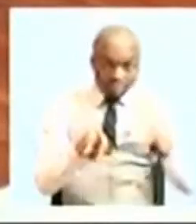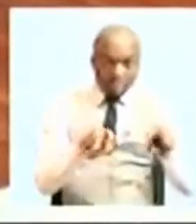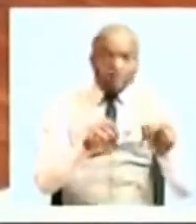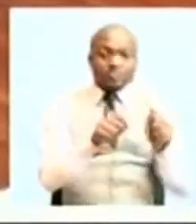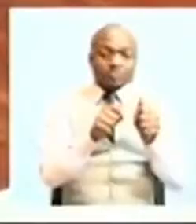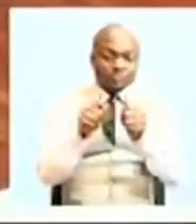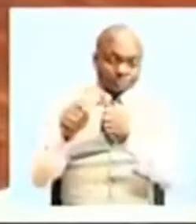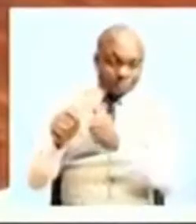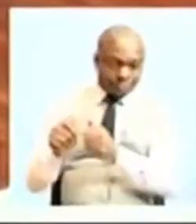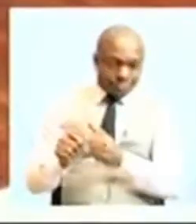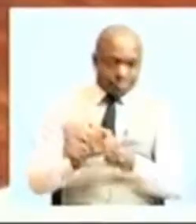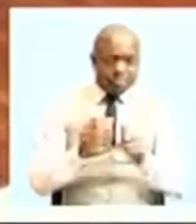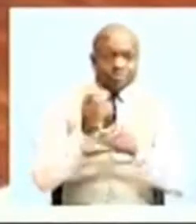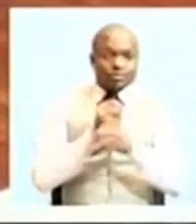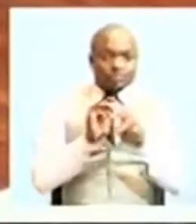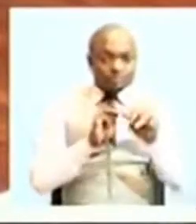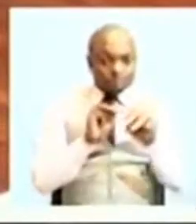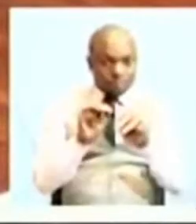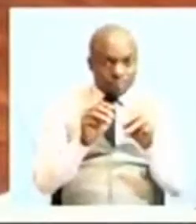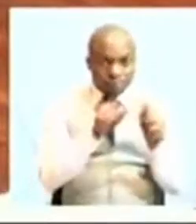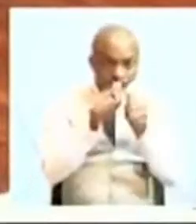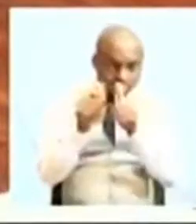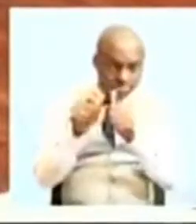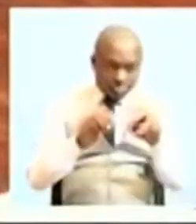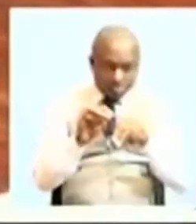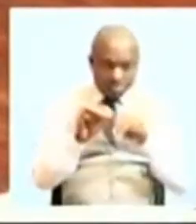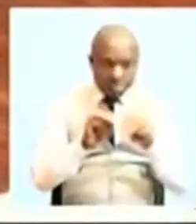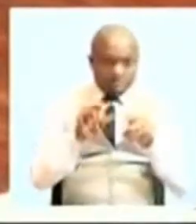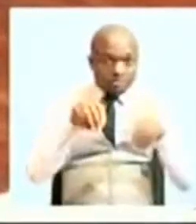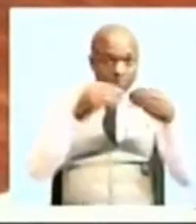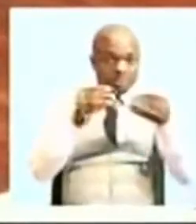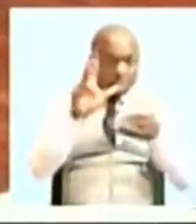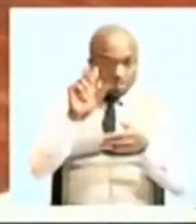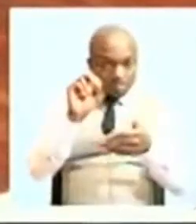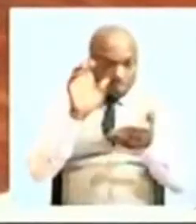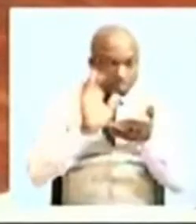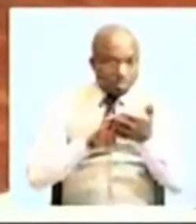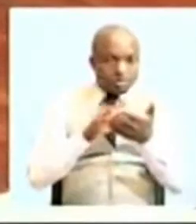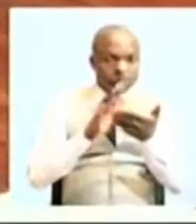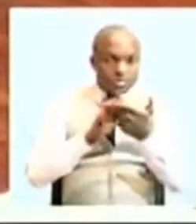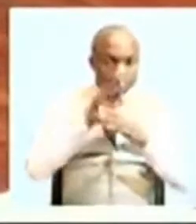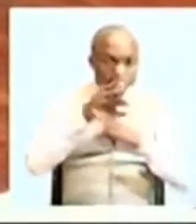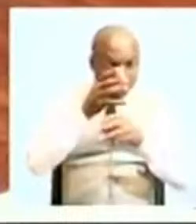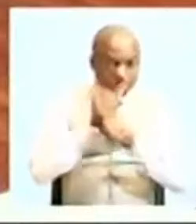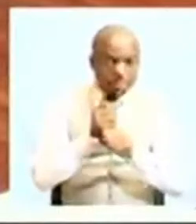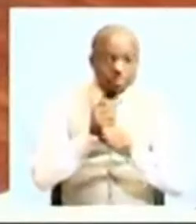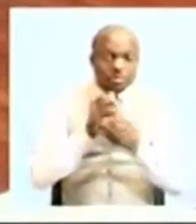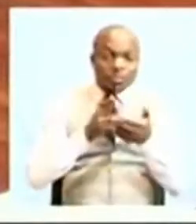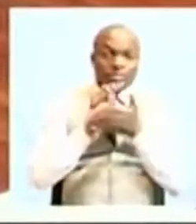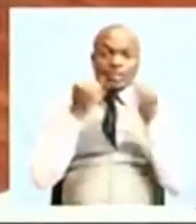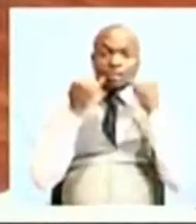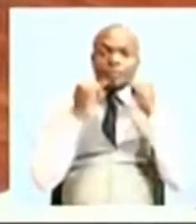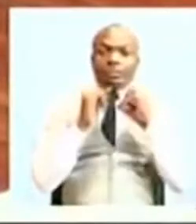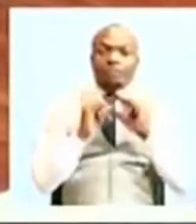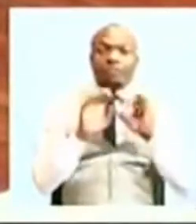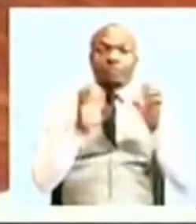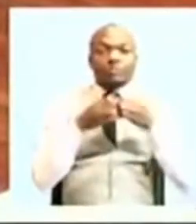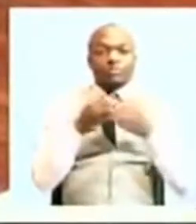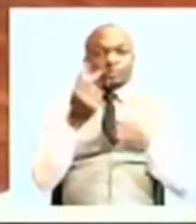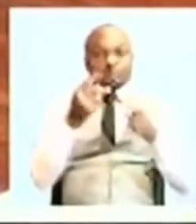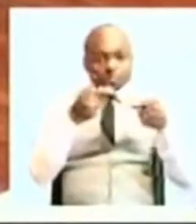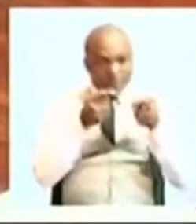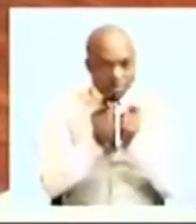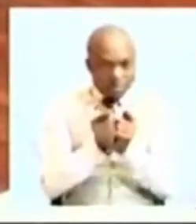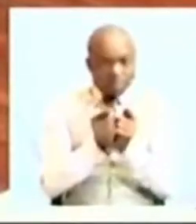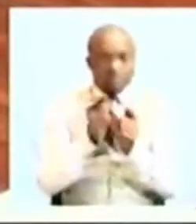Action taken. Management has since disbursed 30,000 after receiving correct bank details from the 2 clubs,